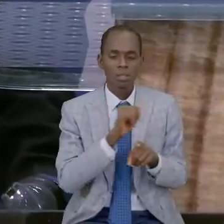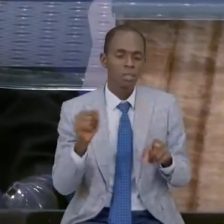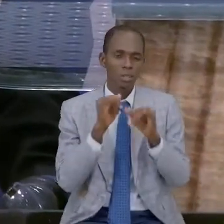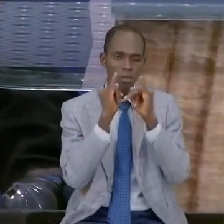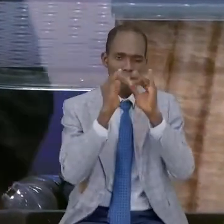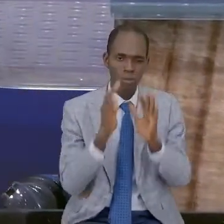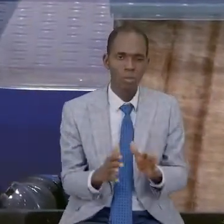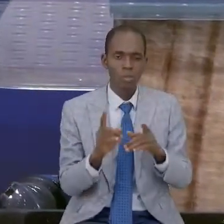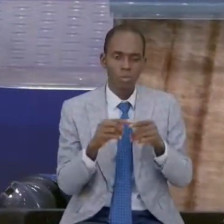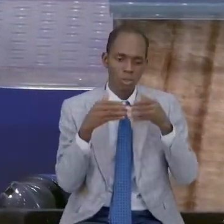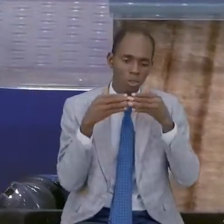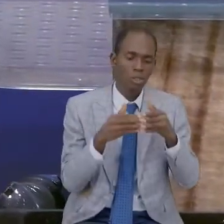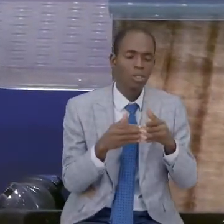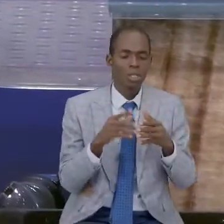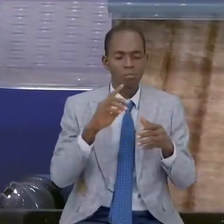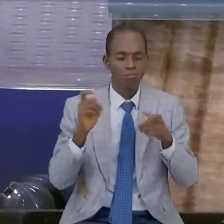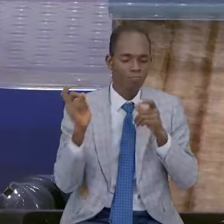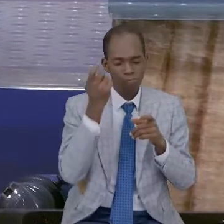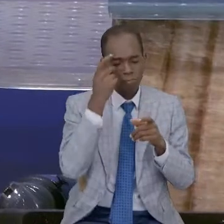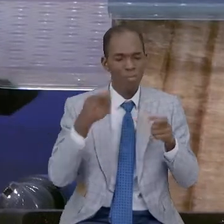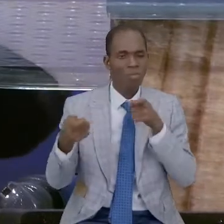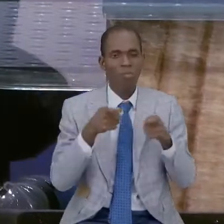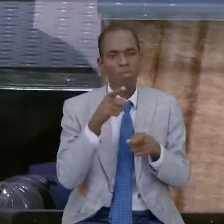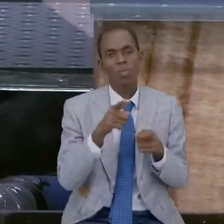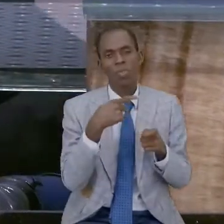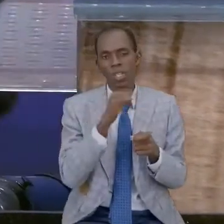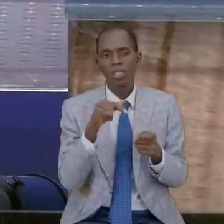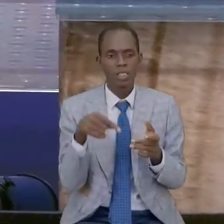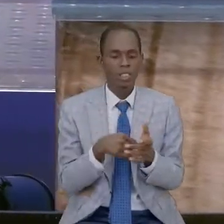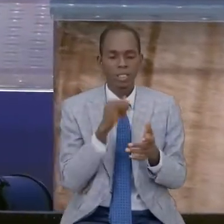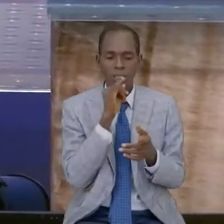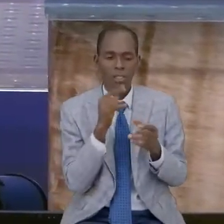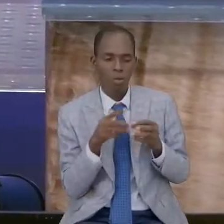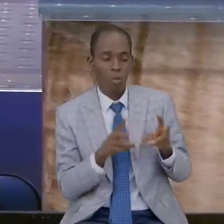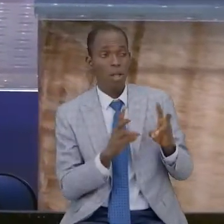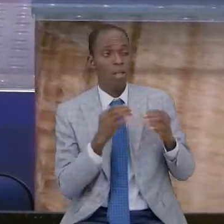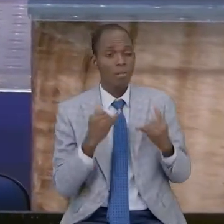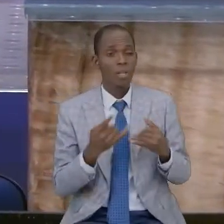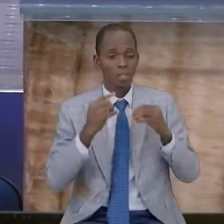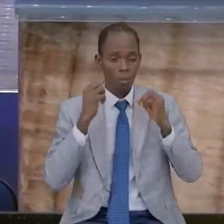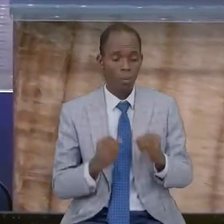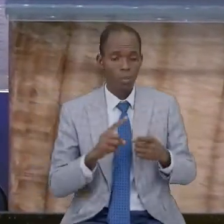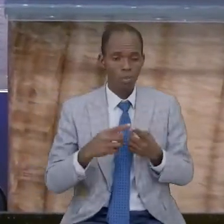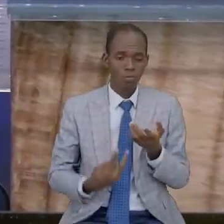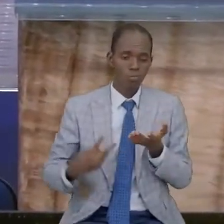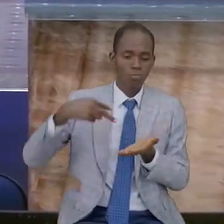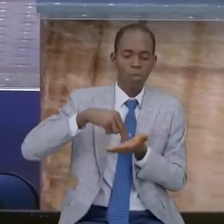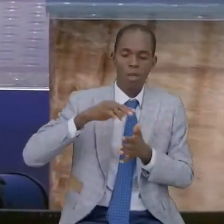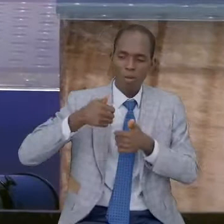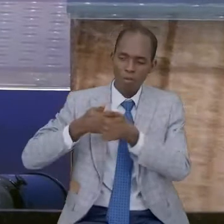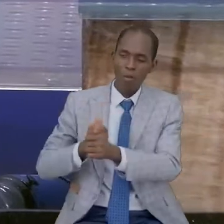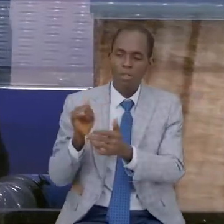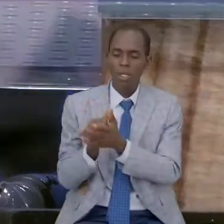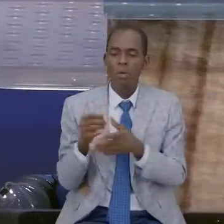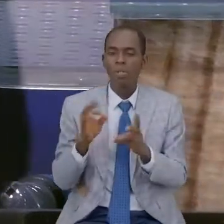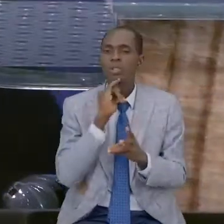to direct you to say, this is the way. Now the power to rise up and follow that way, that's not in